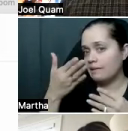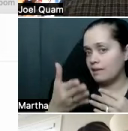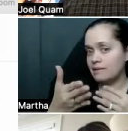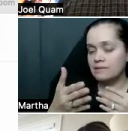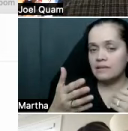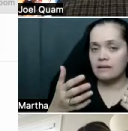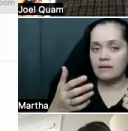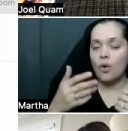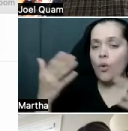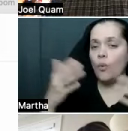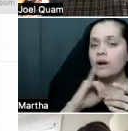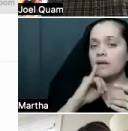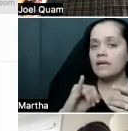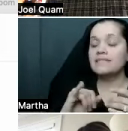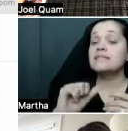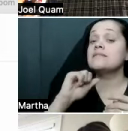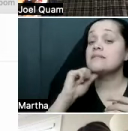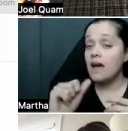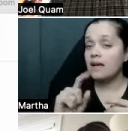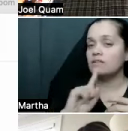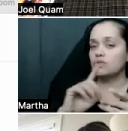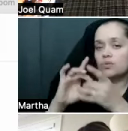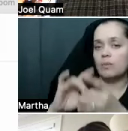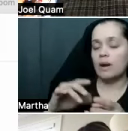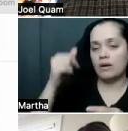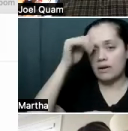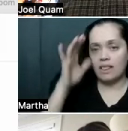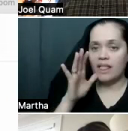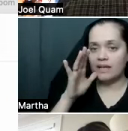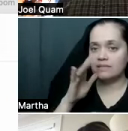this. What is not true about Alaska?